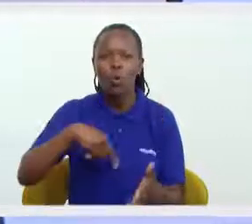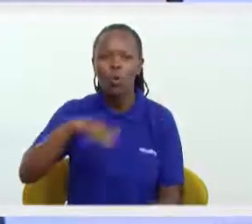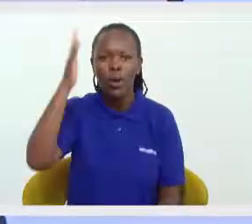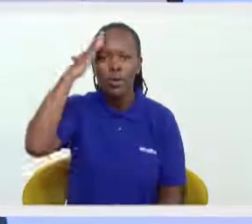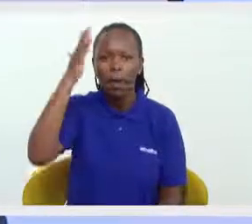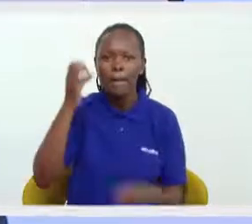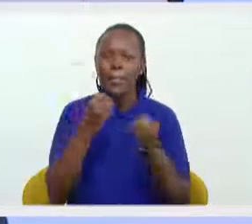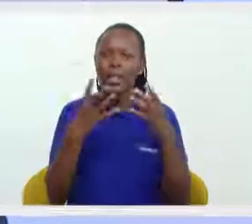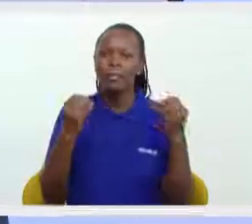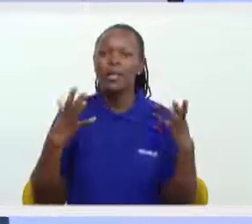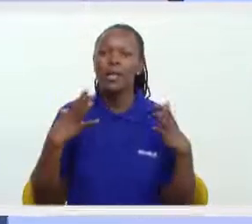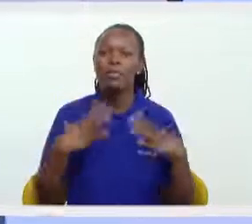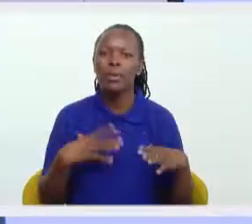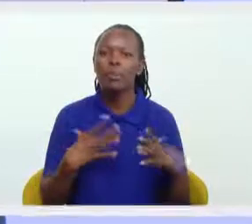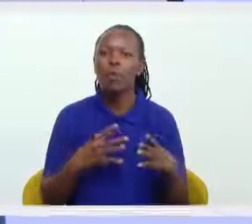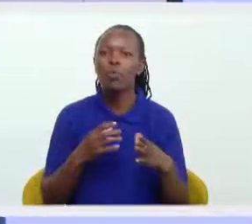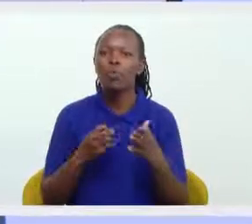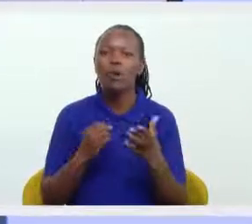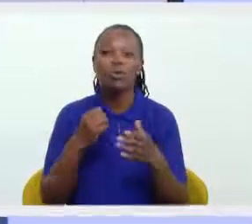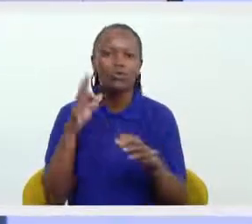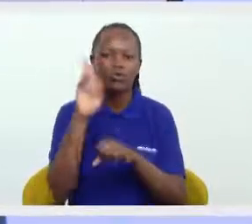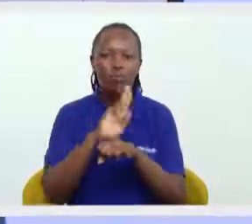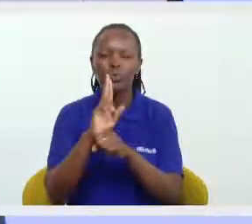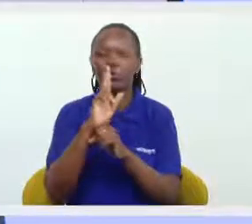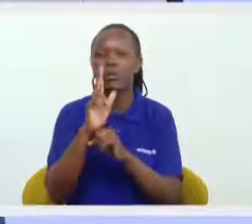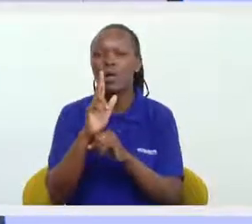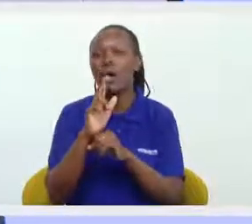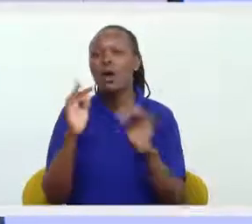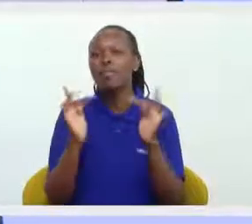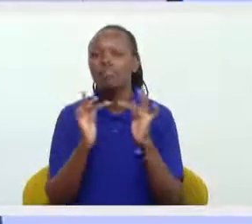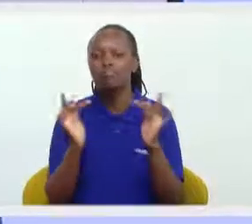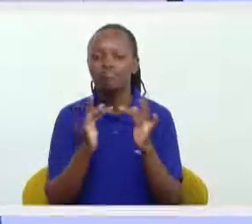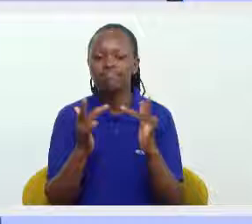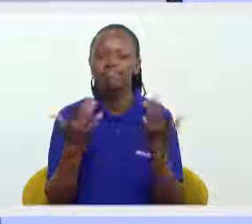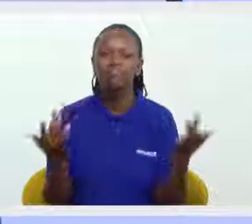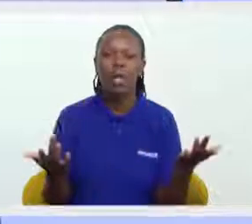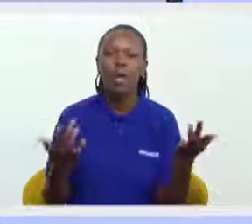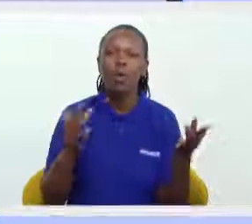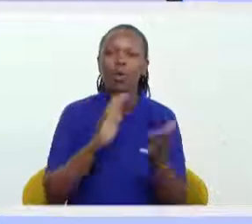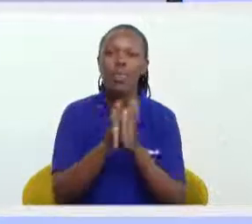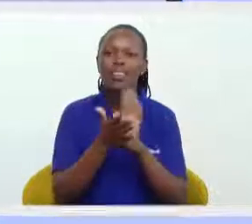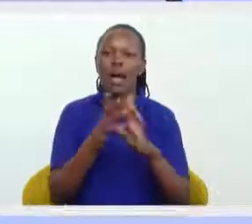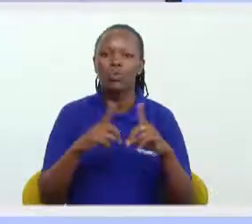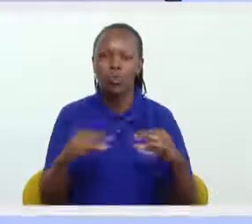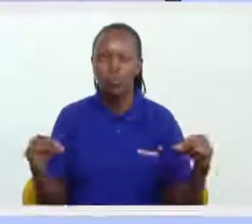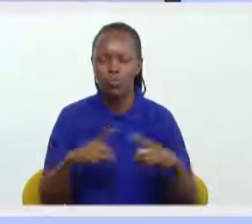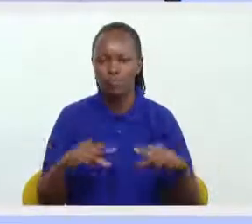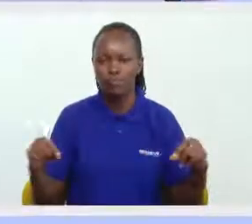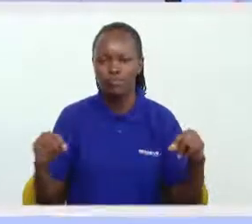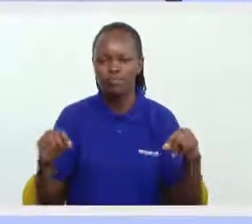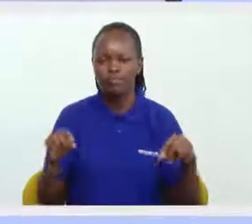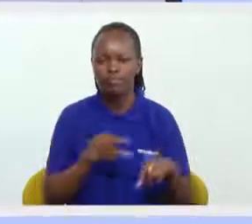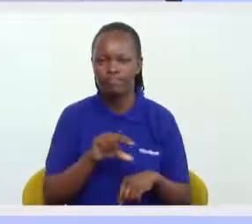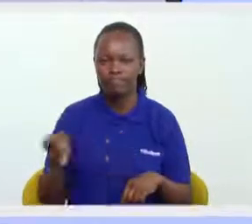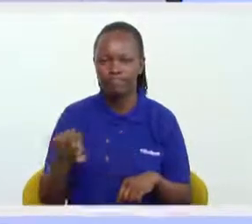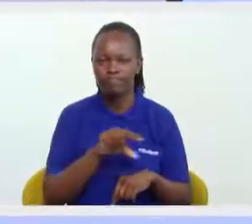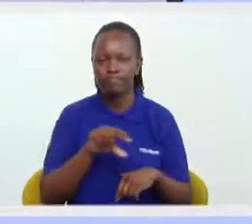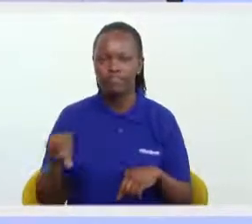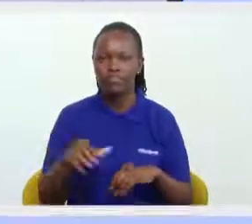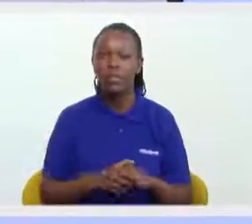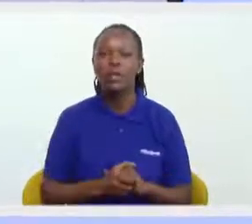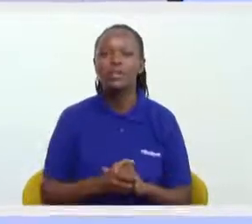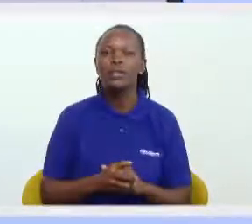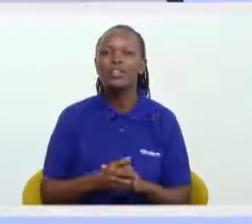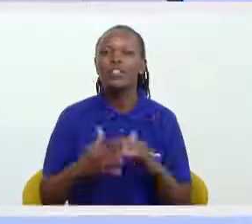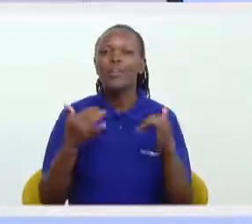many content creators and other website authors upload videos or podcasts without captioning them. So at